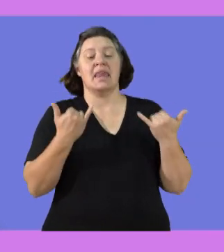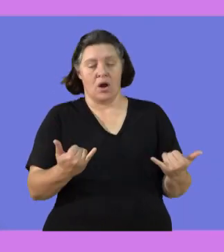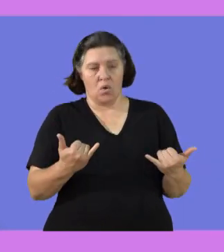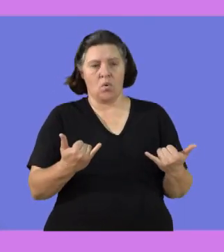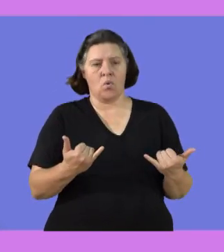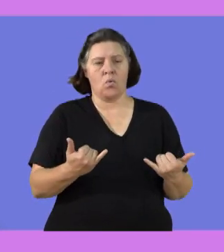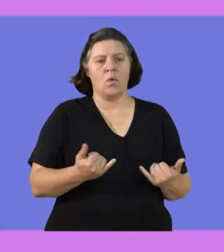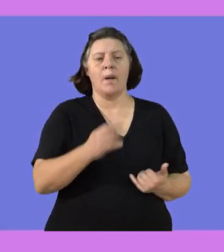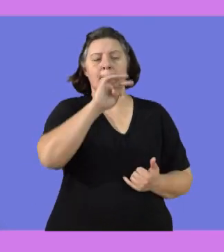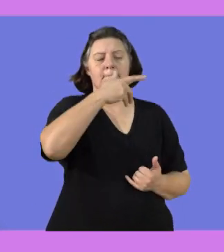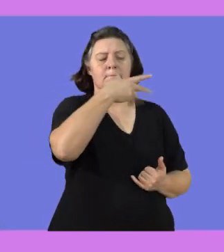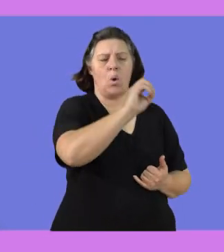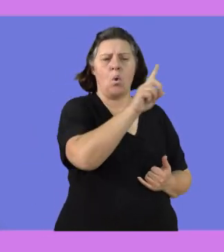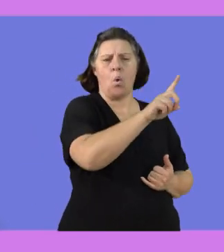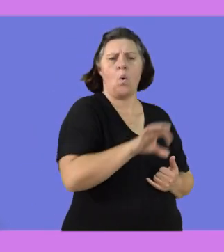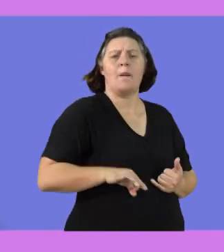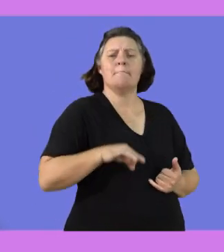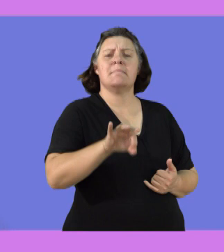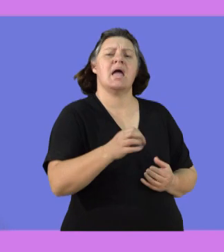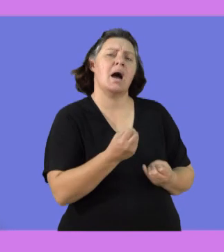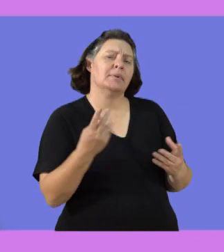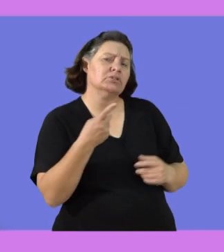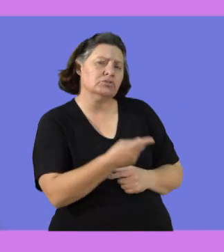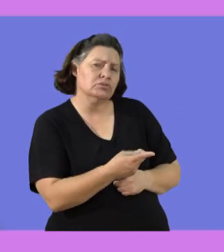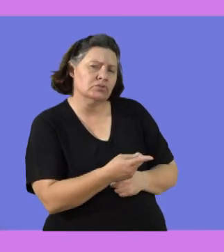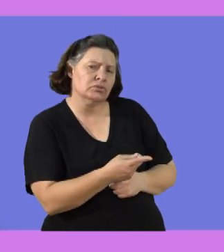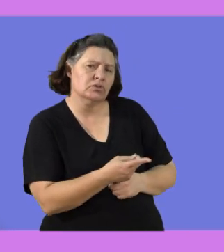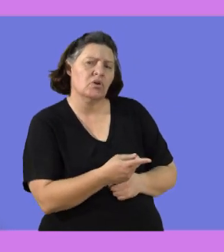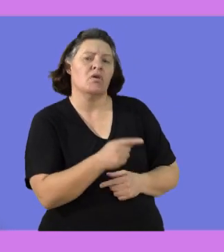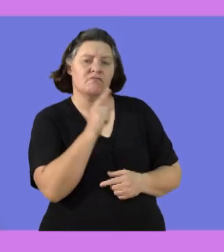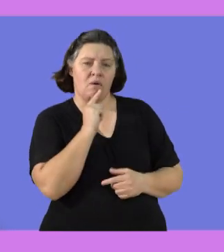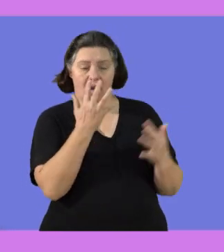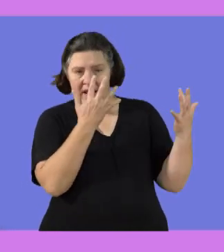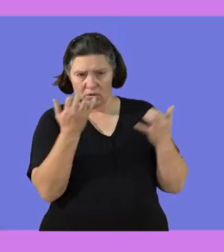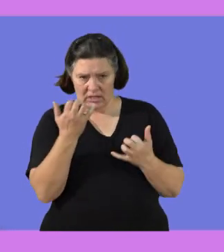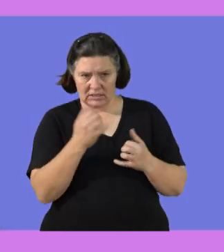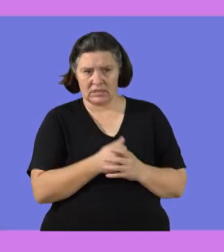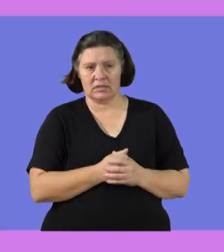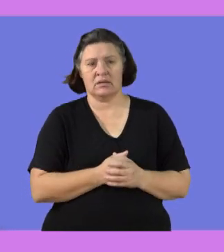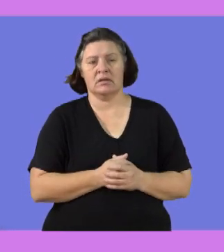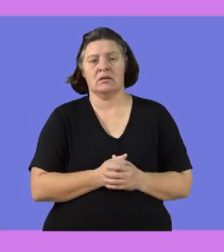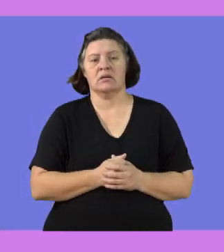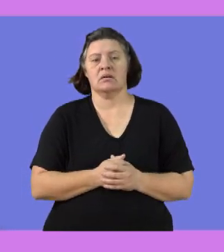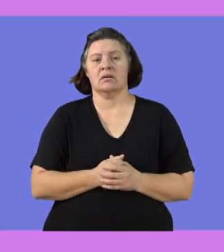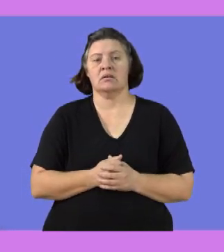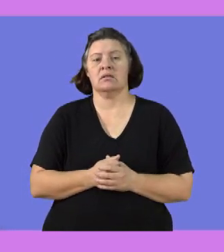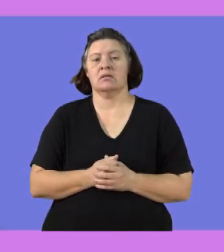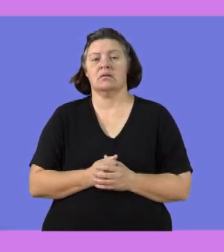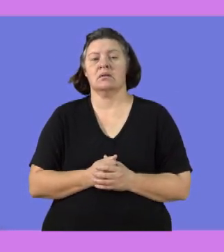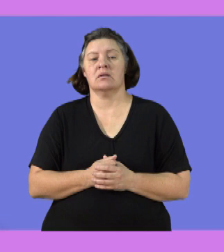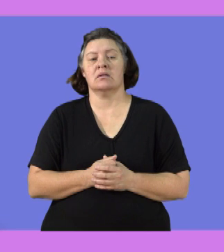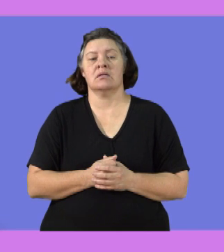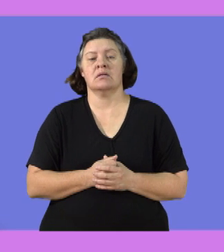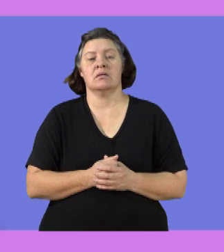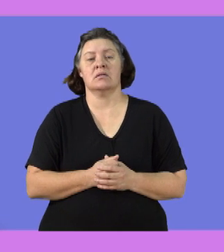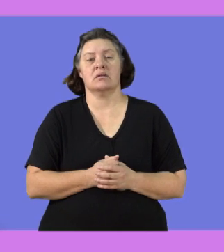must Mpho contribute now. So for us to calculate the amount that Mpho will contribute, allow me